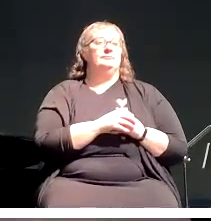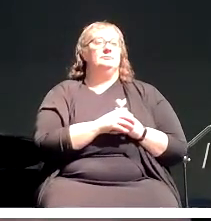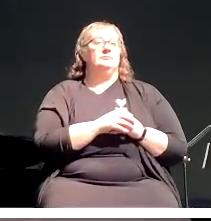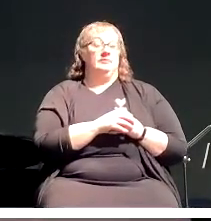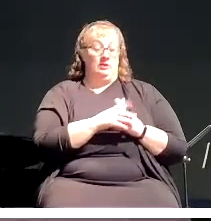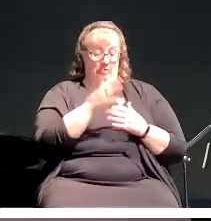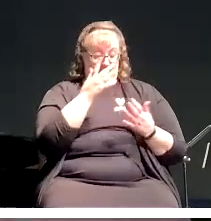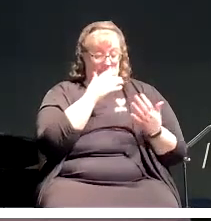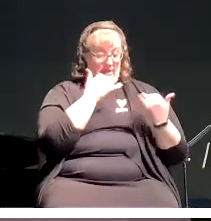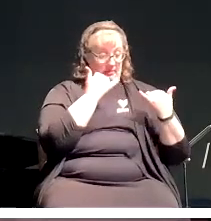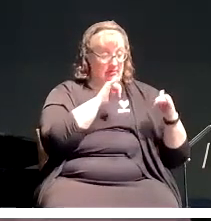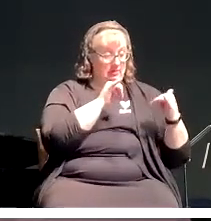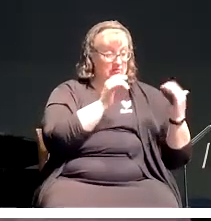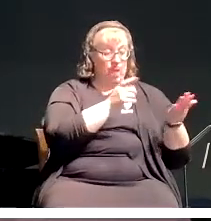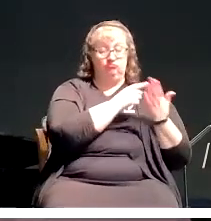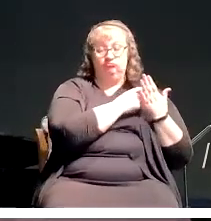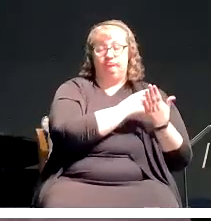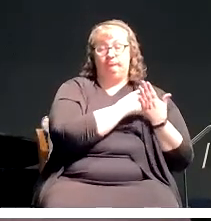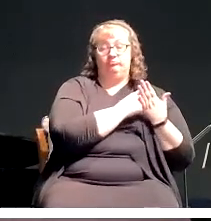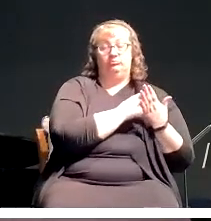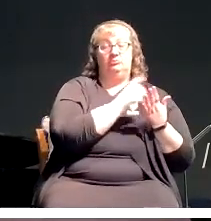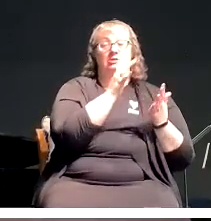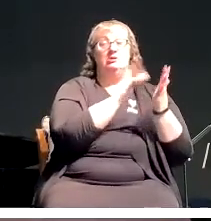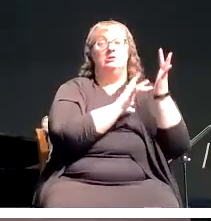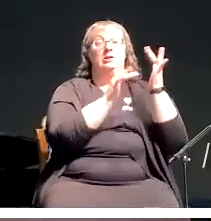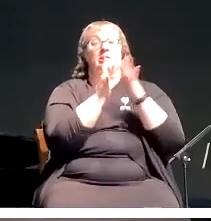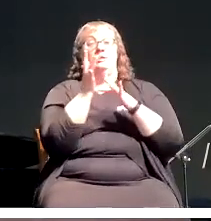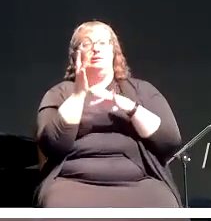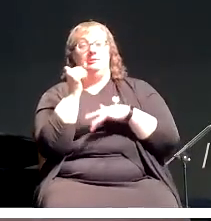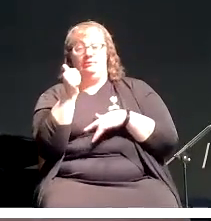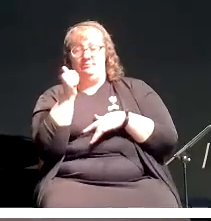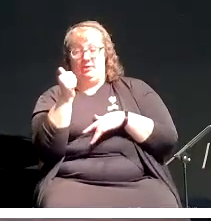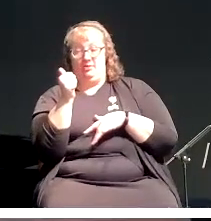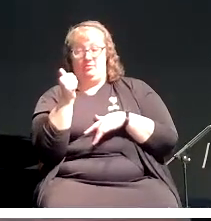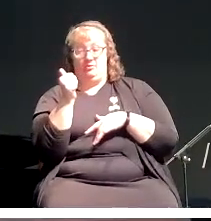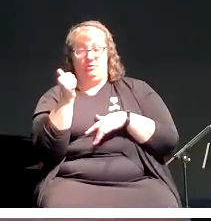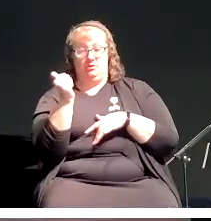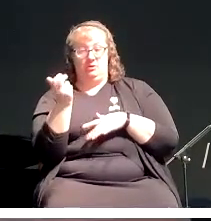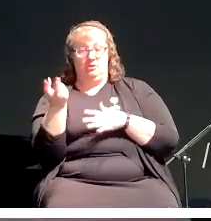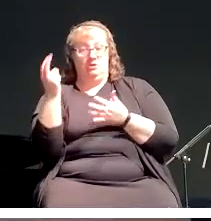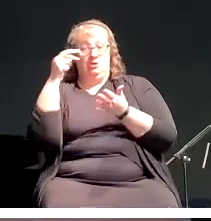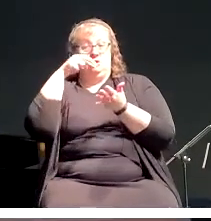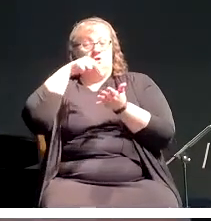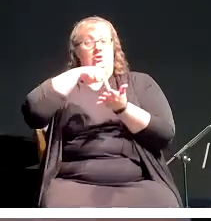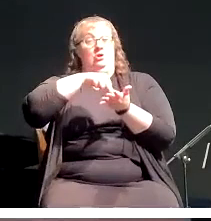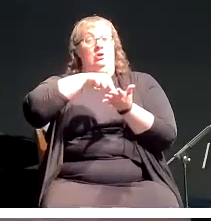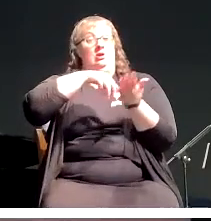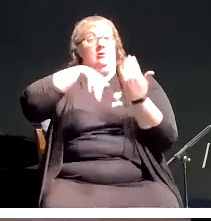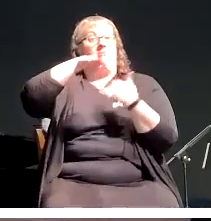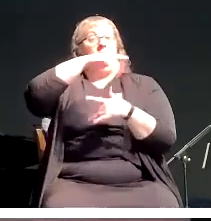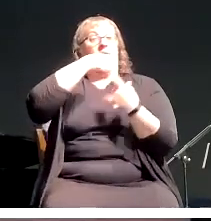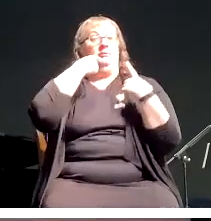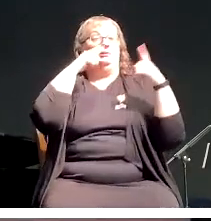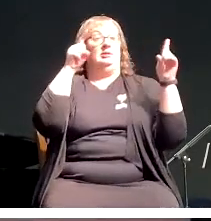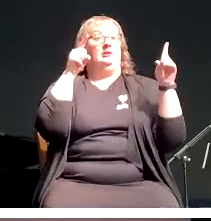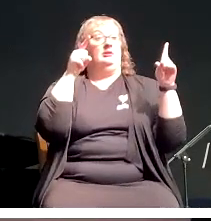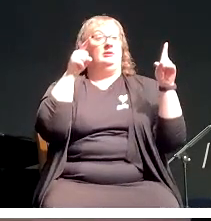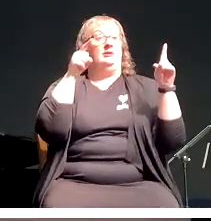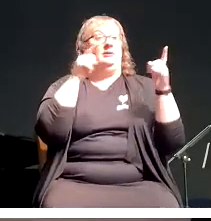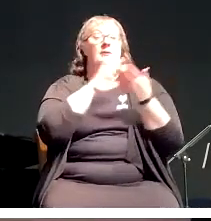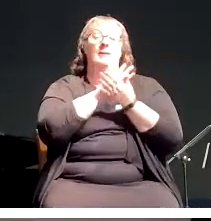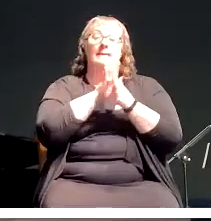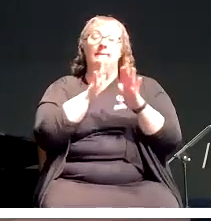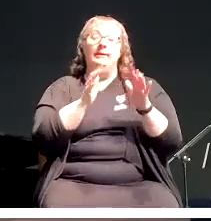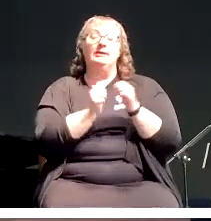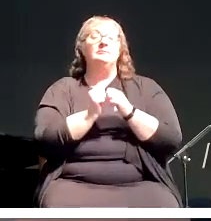While they were still talking about this, Jesus himself stood among them and said to them, peace be